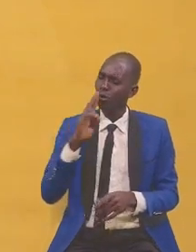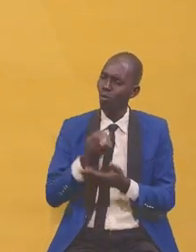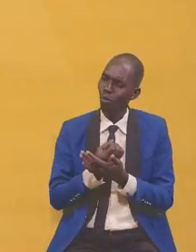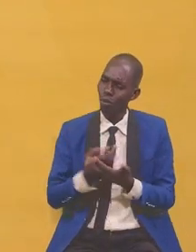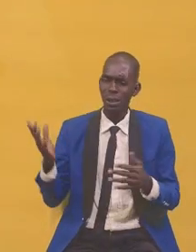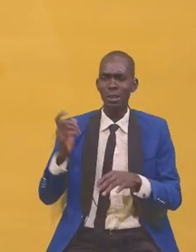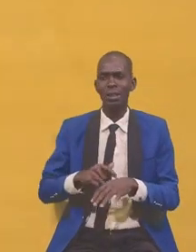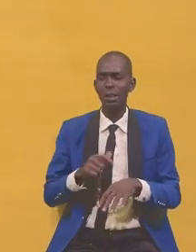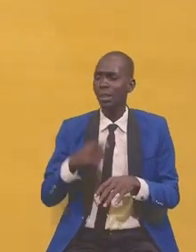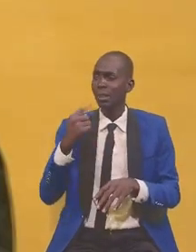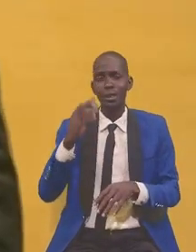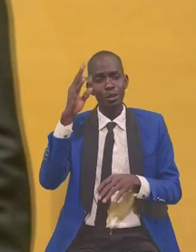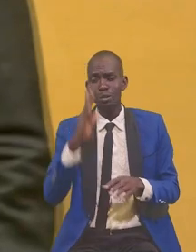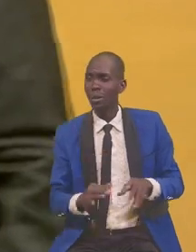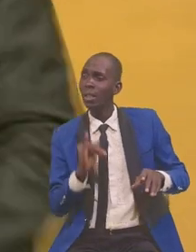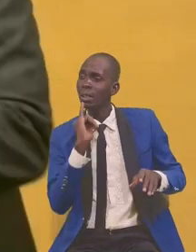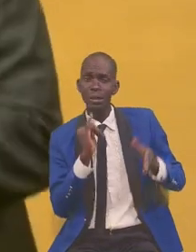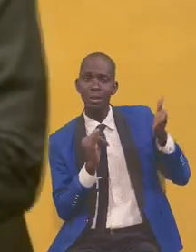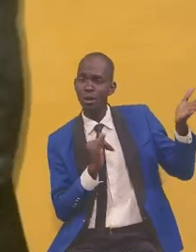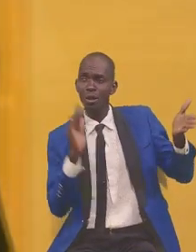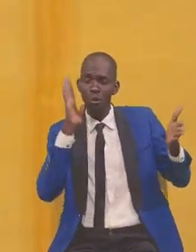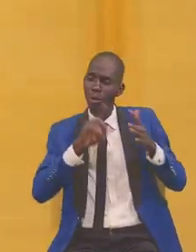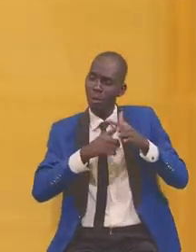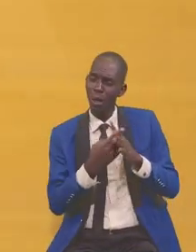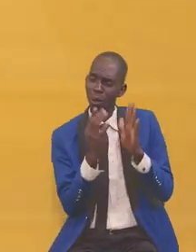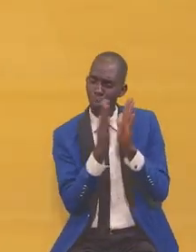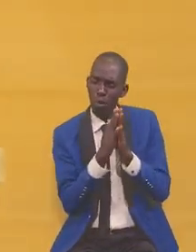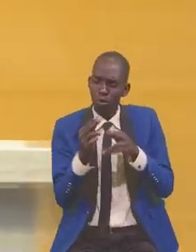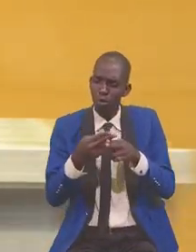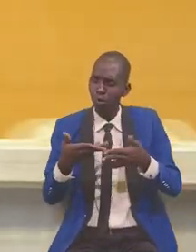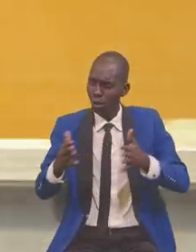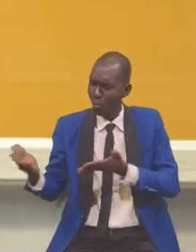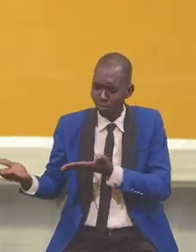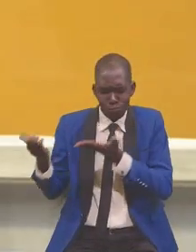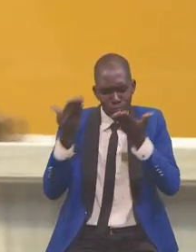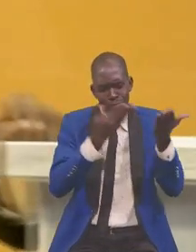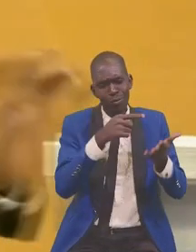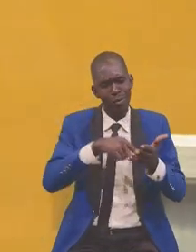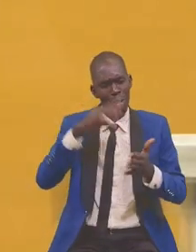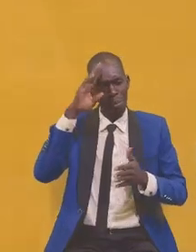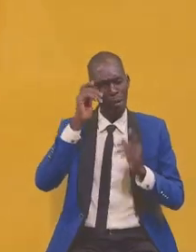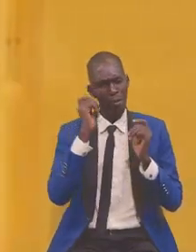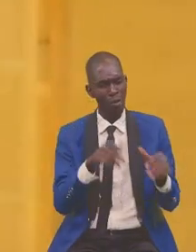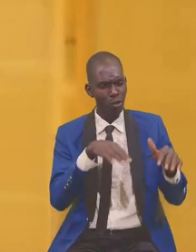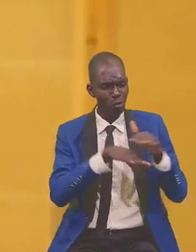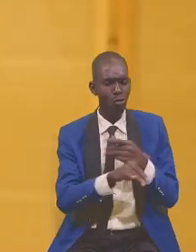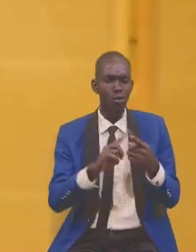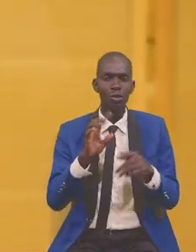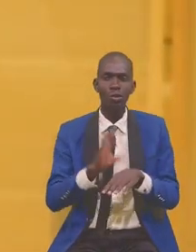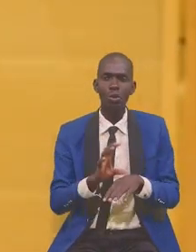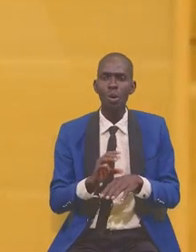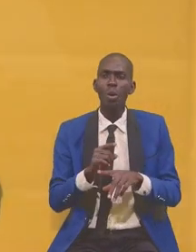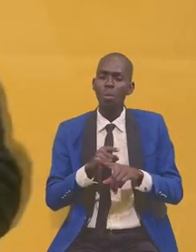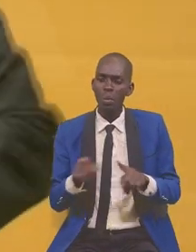The pastor may start praying soon and he will miss his miracle. And the sister said, please give